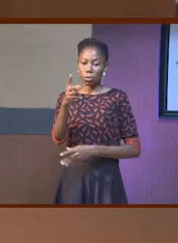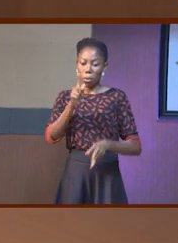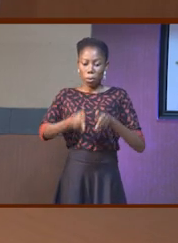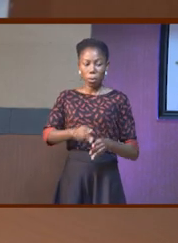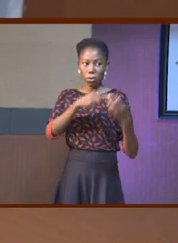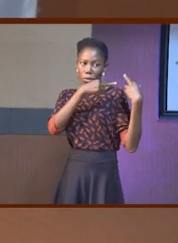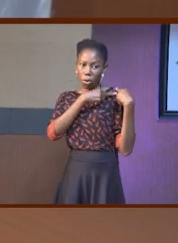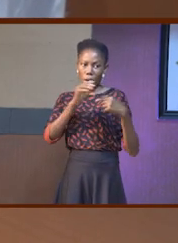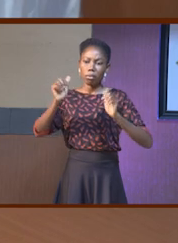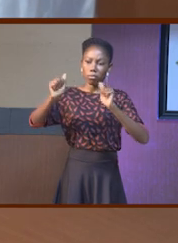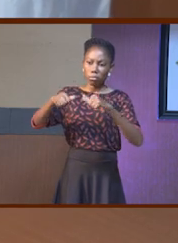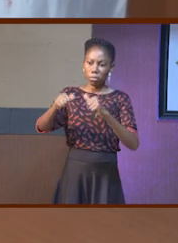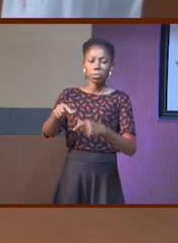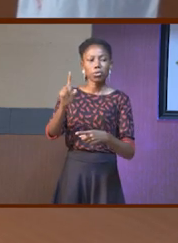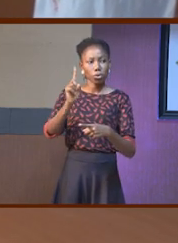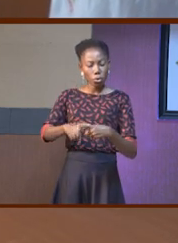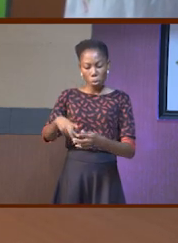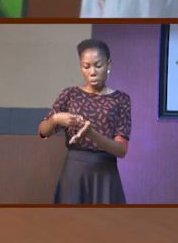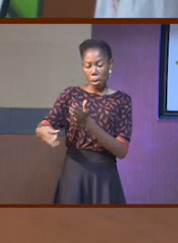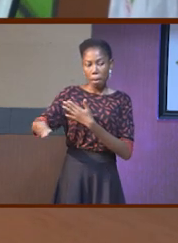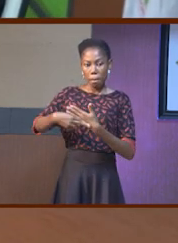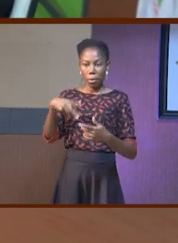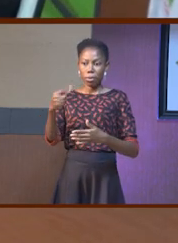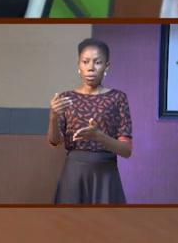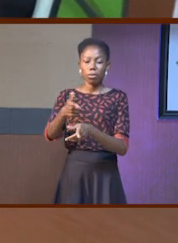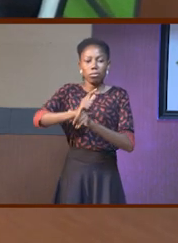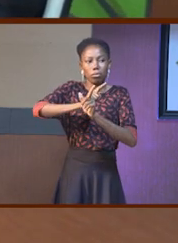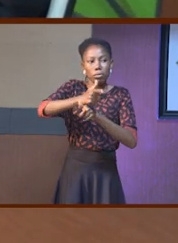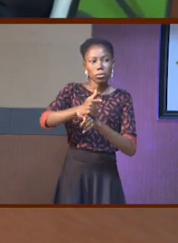capable of offsetting the loan.